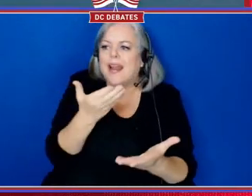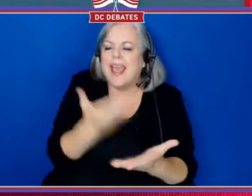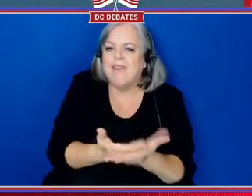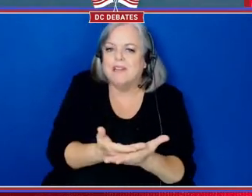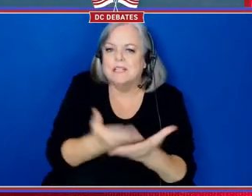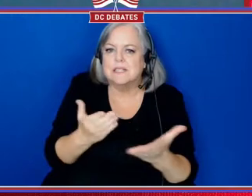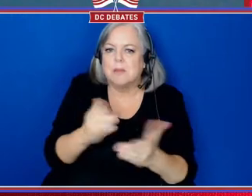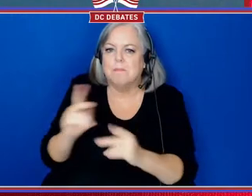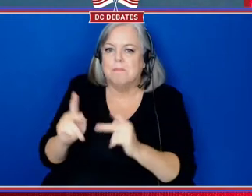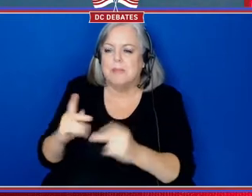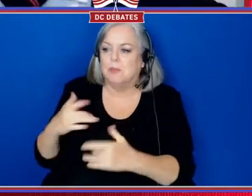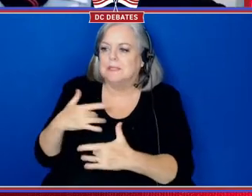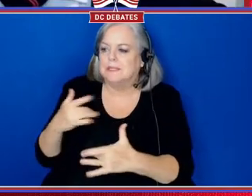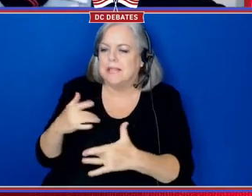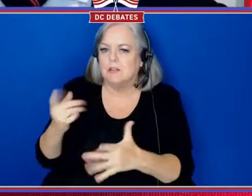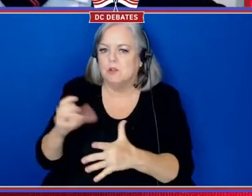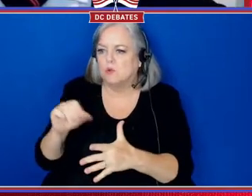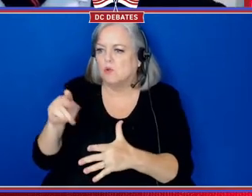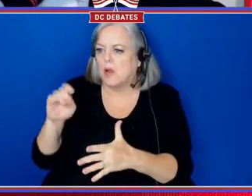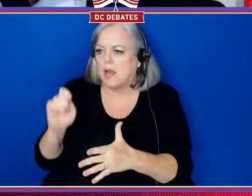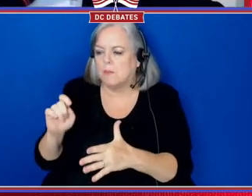to do green jobs instead?